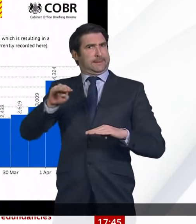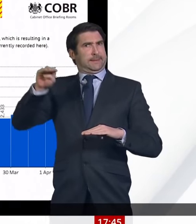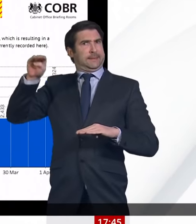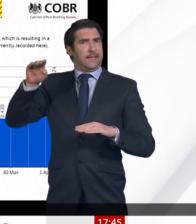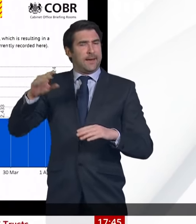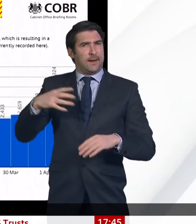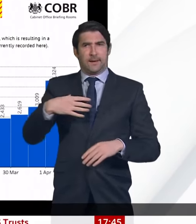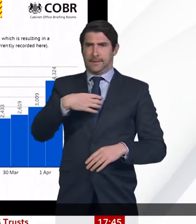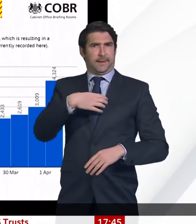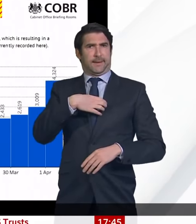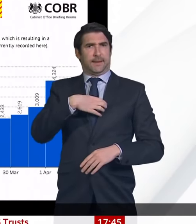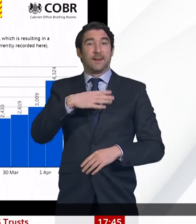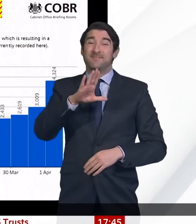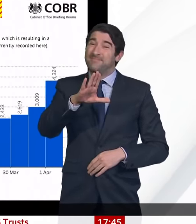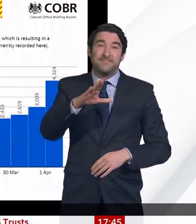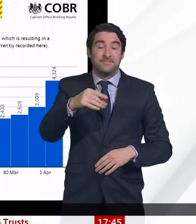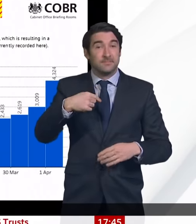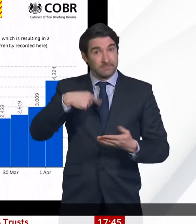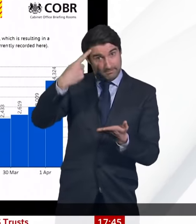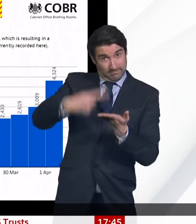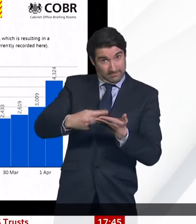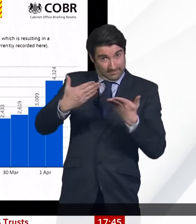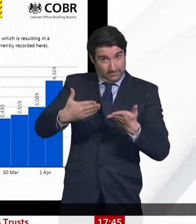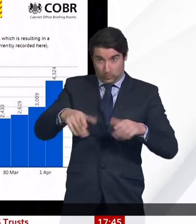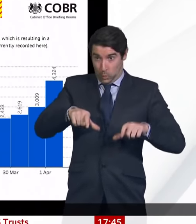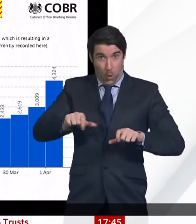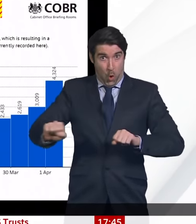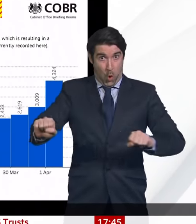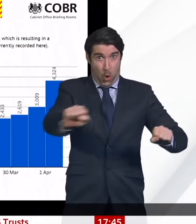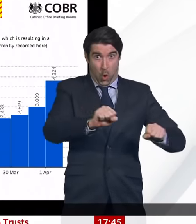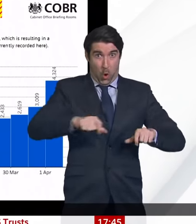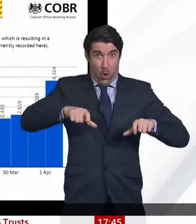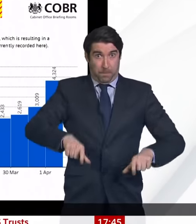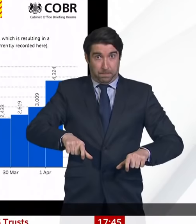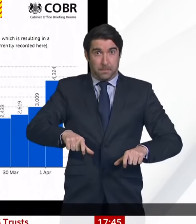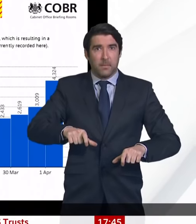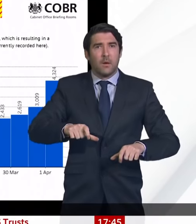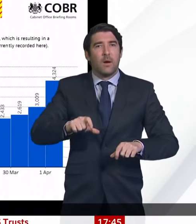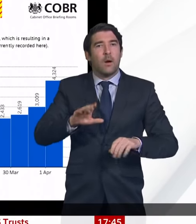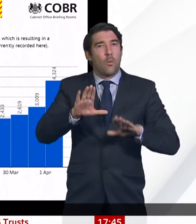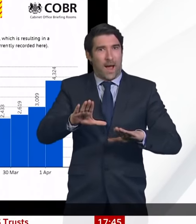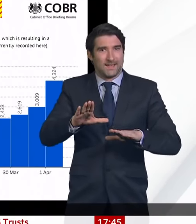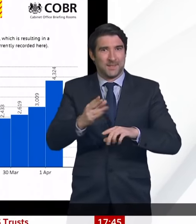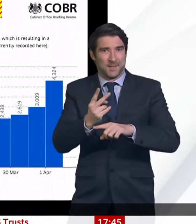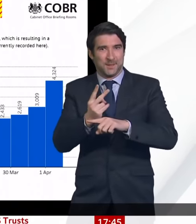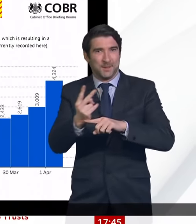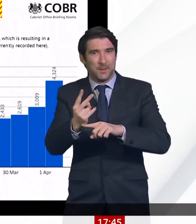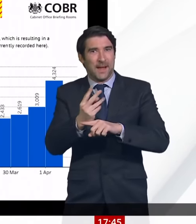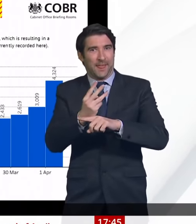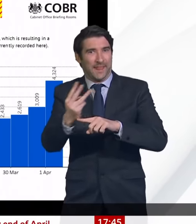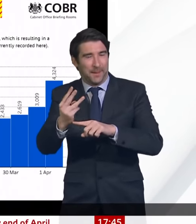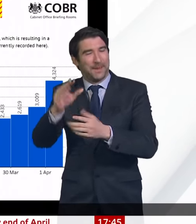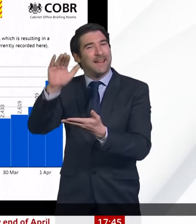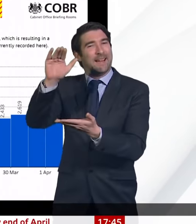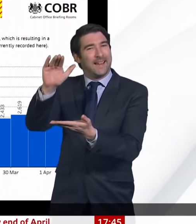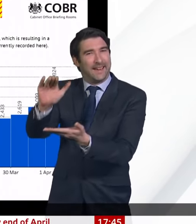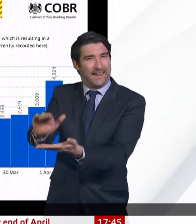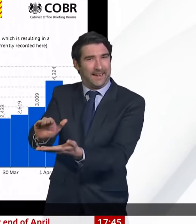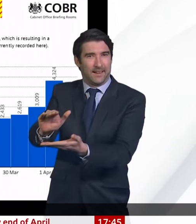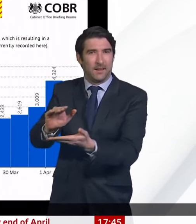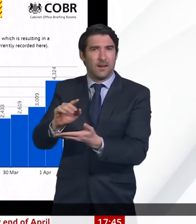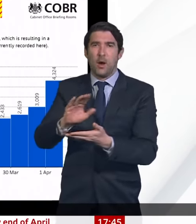making to reap benefit and to start to translate into a reduction in infections and a reduction in hospitalizations.